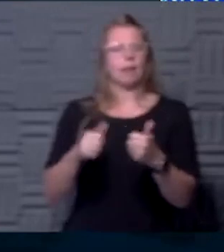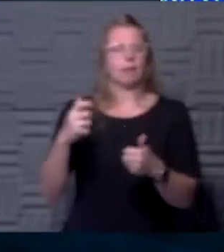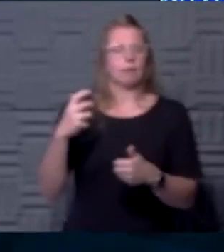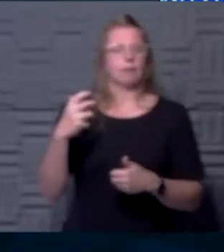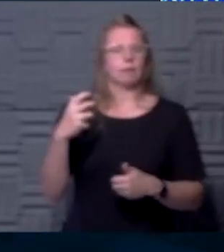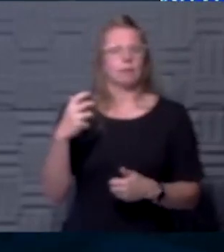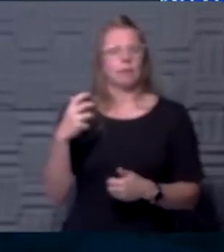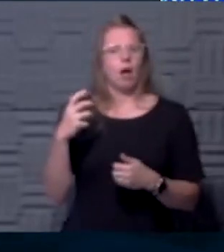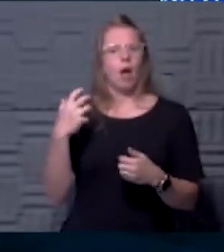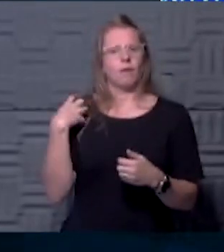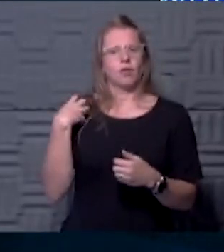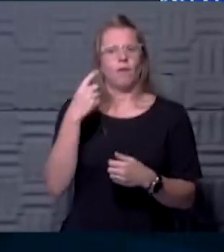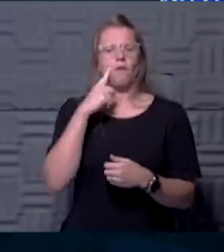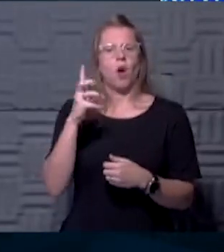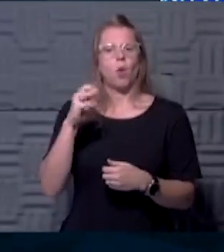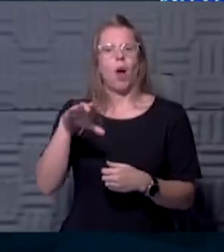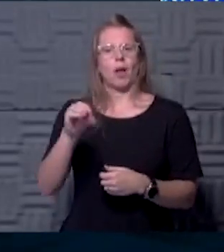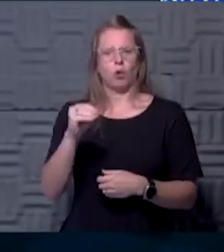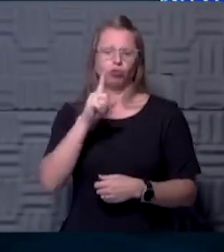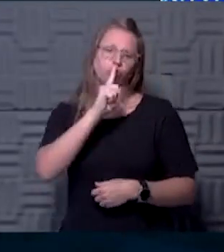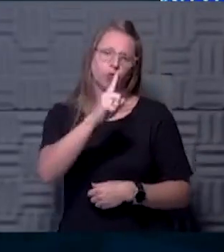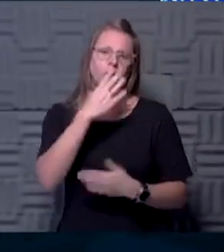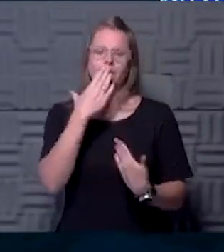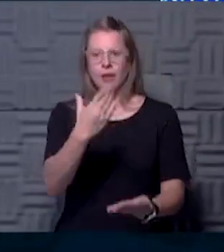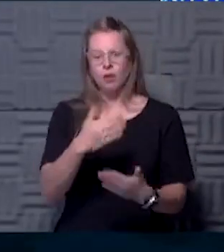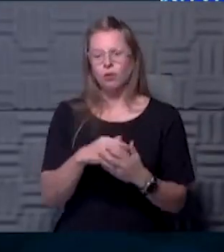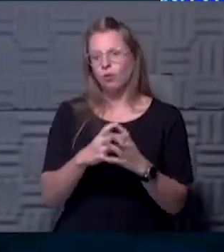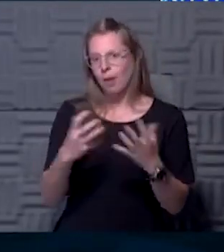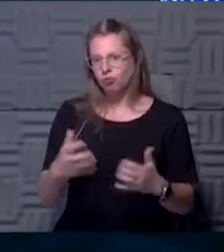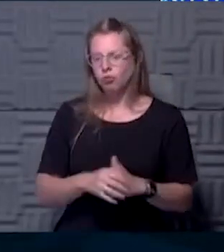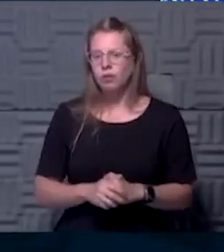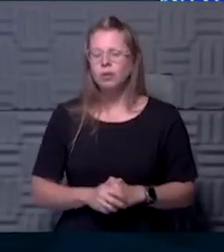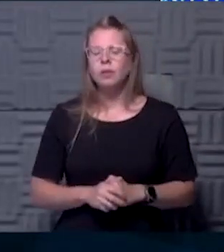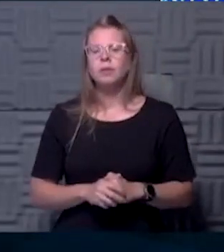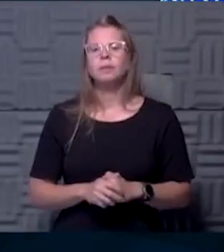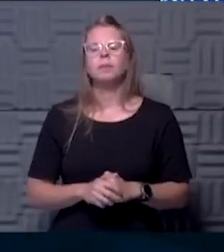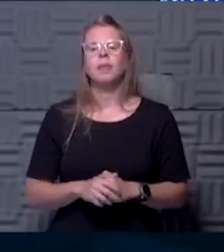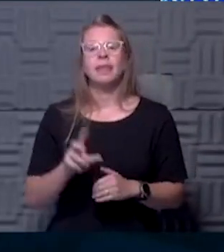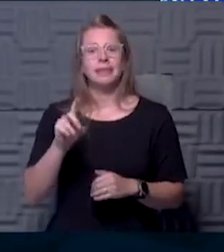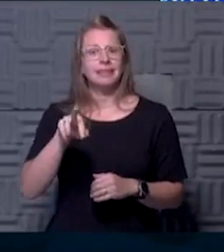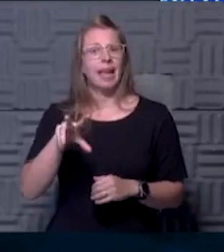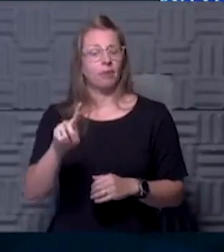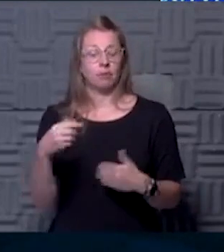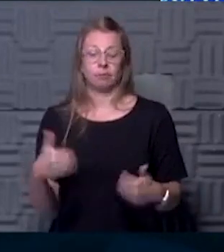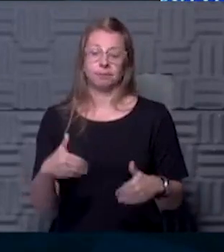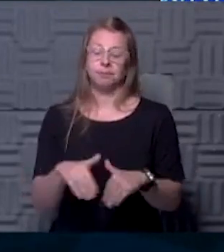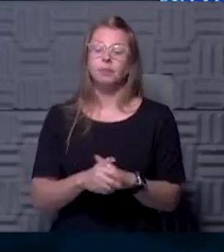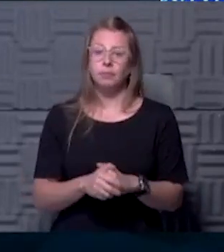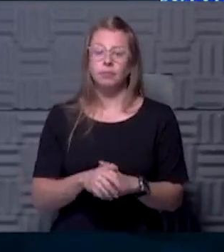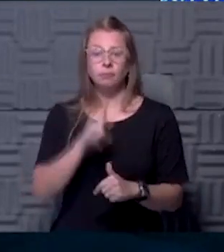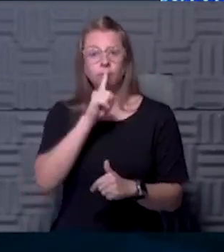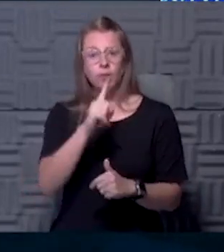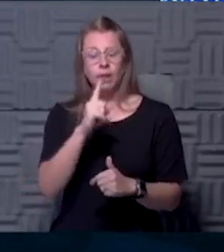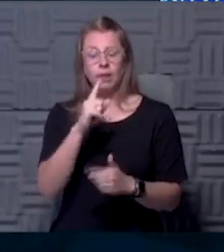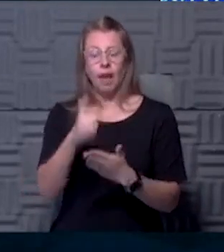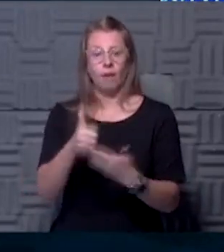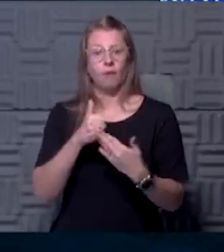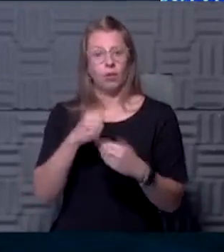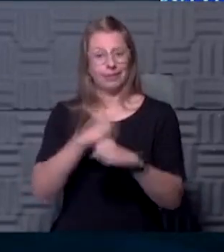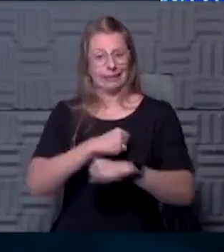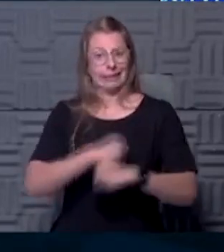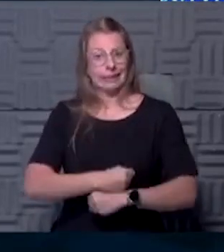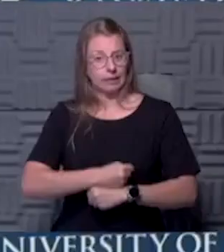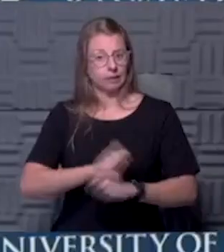County. Sure. Thank you so much, Steve. And David, those were really very helpful statistics.